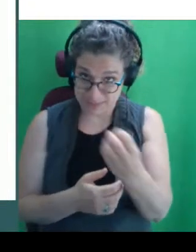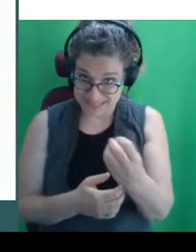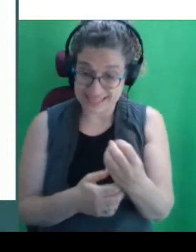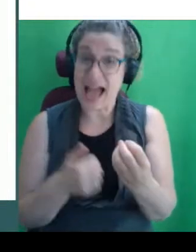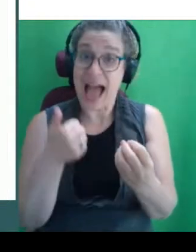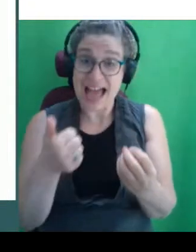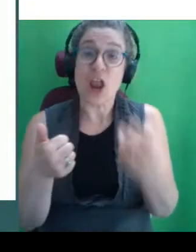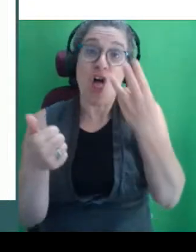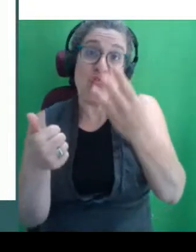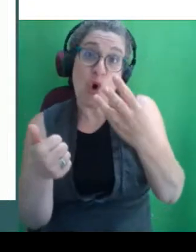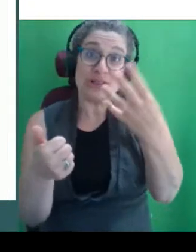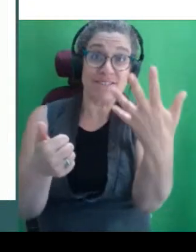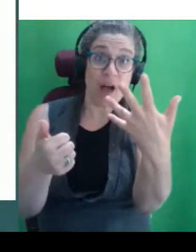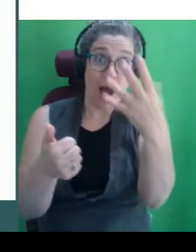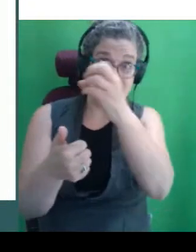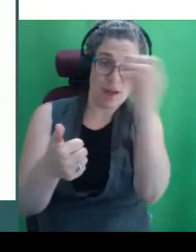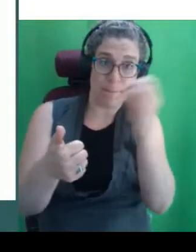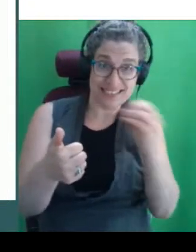of them